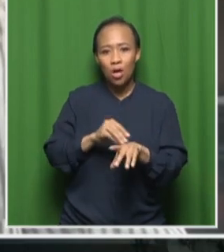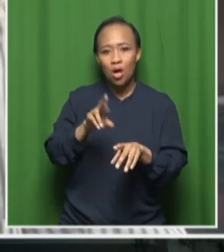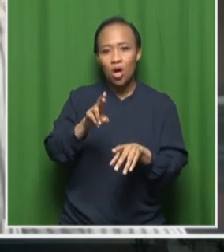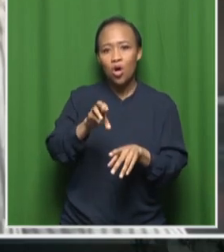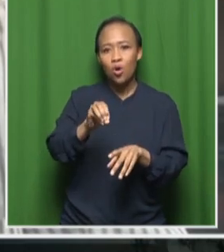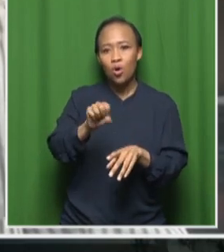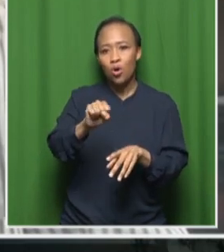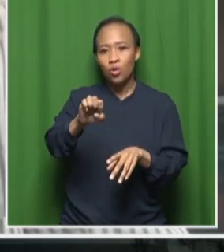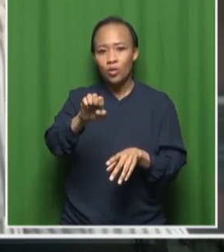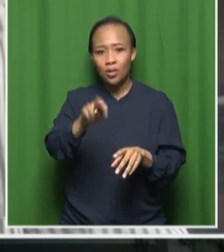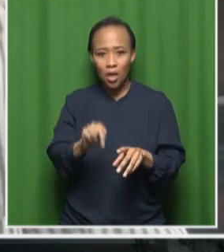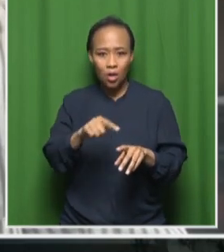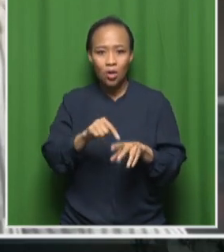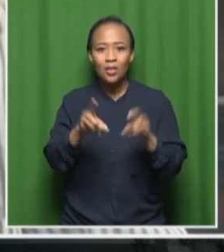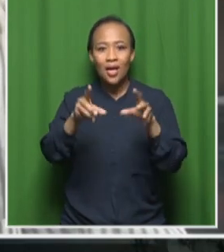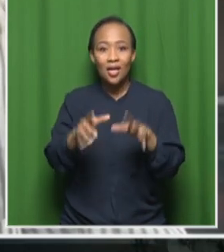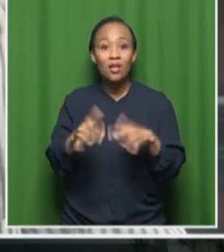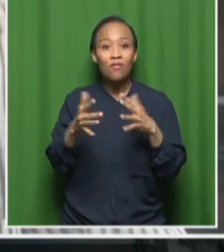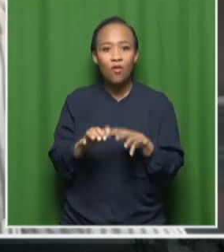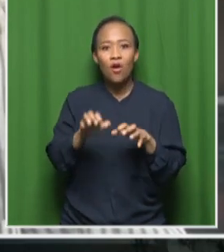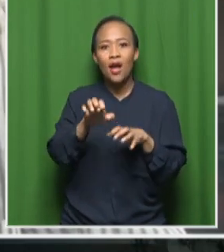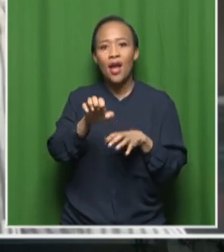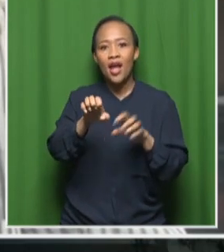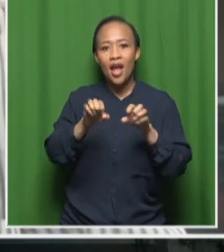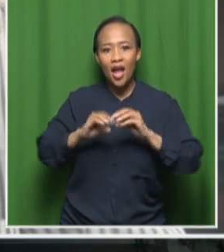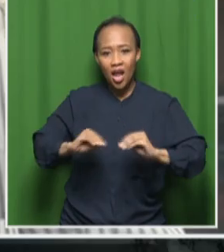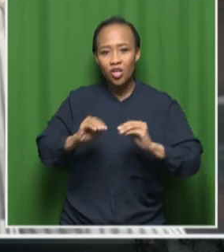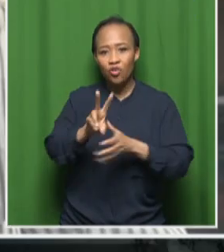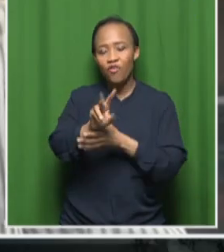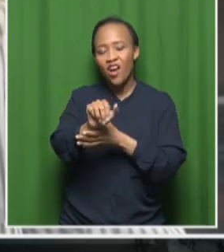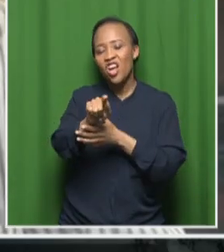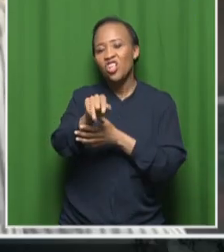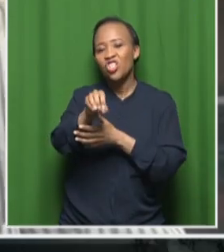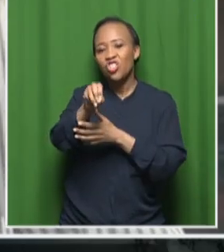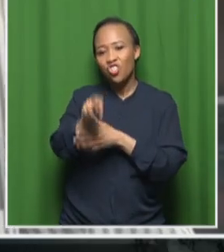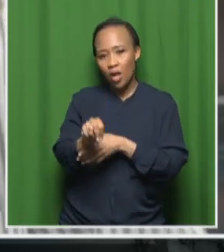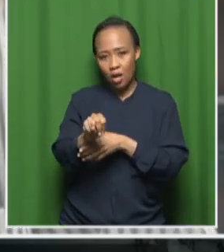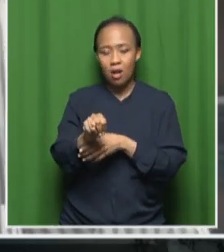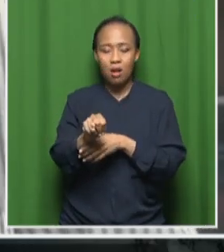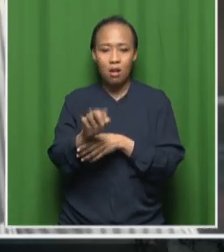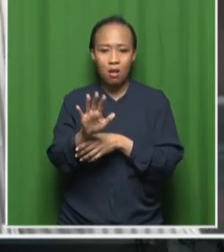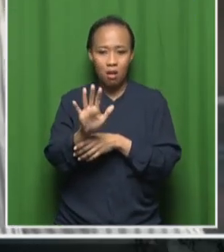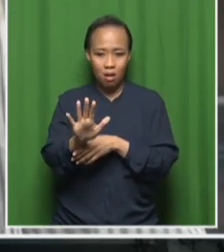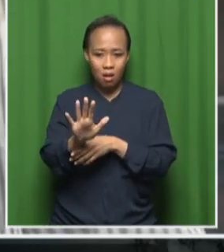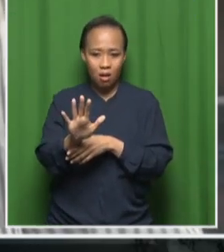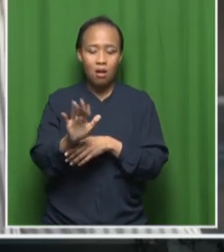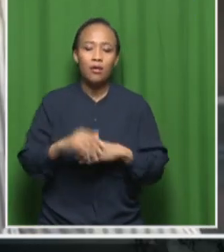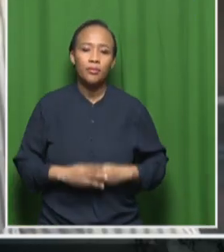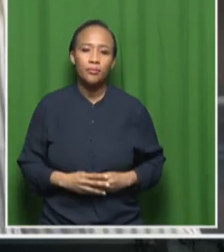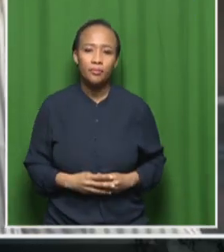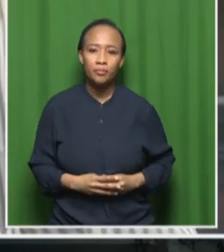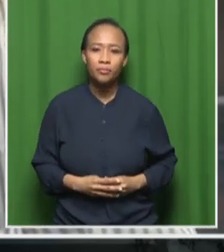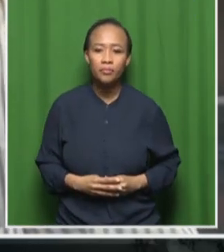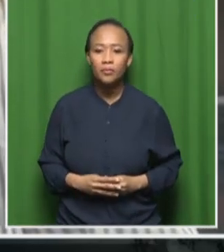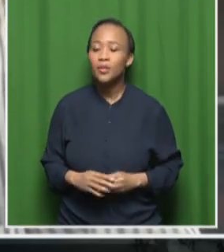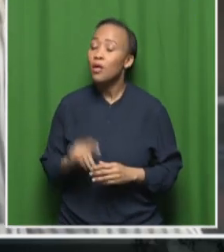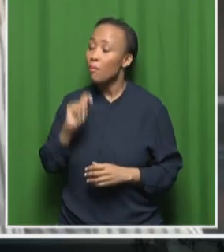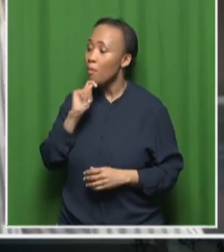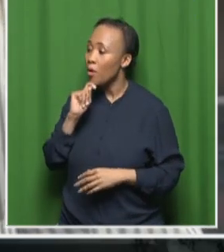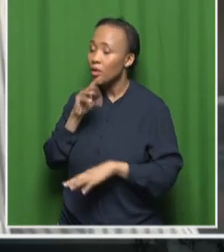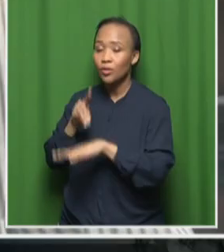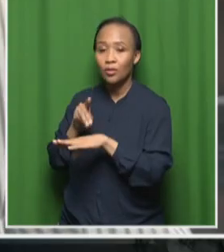the Eduvation Network. Dr. Rosen, a very good morning to you. Thanks for joining us. Welcome. Good morning. Thank you for having me. First of